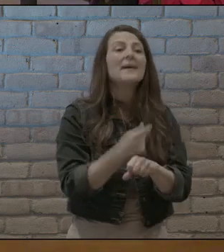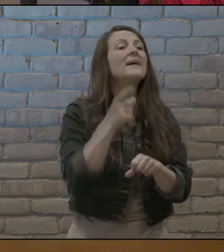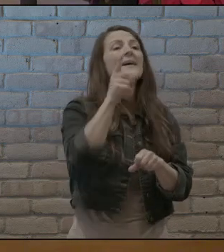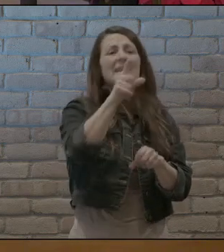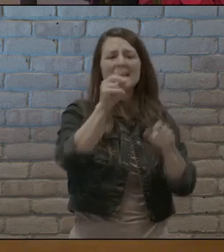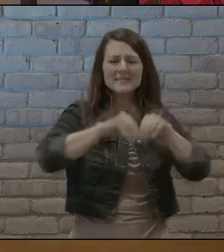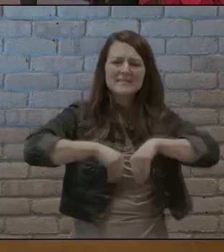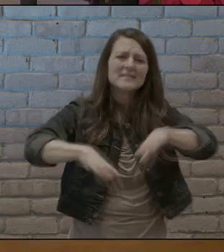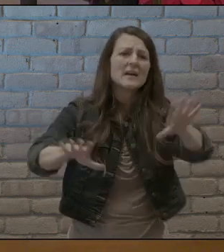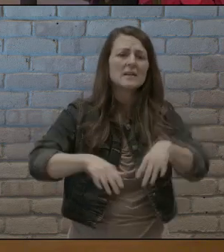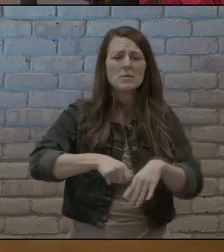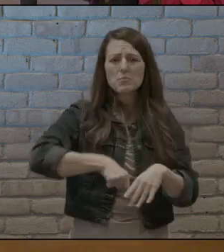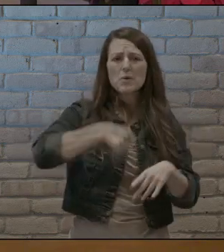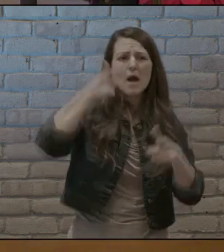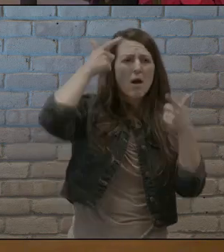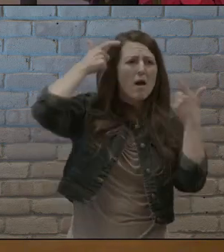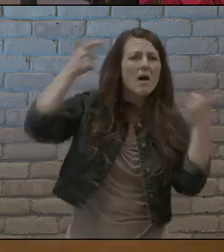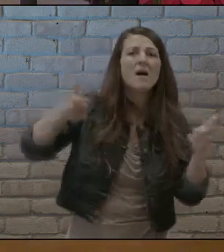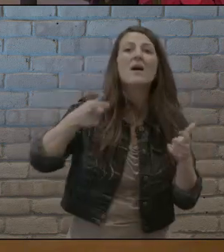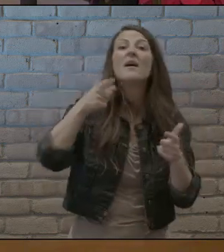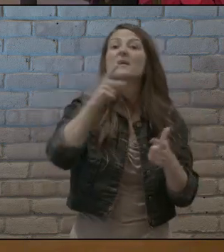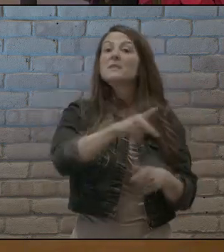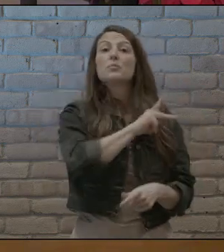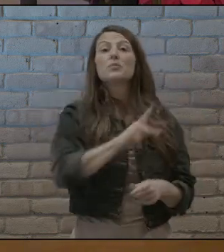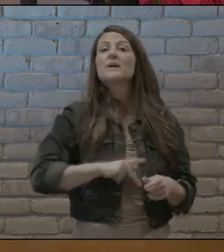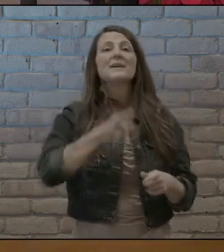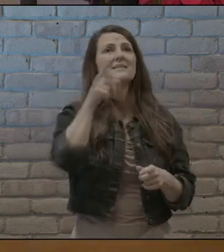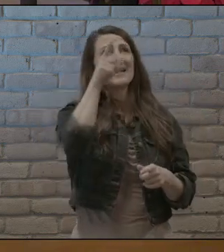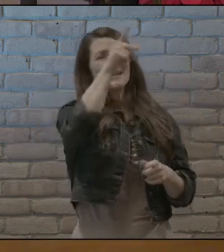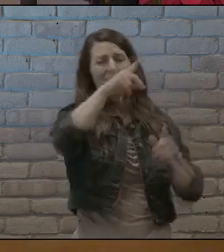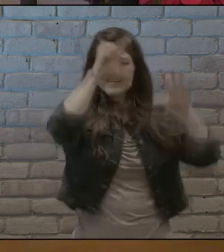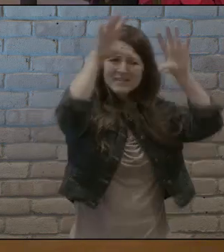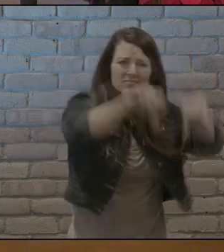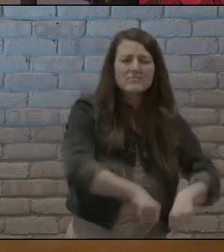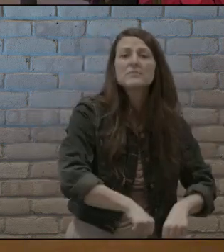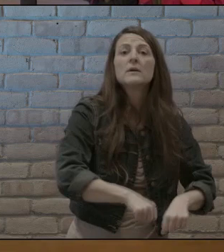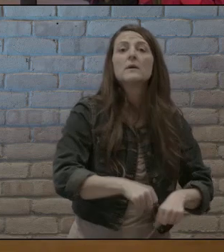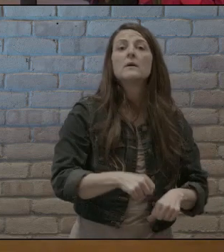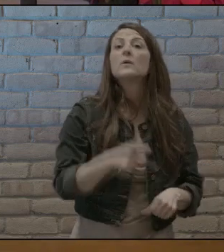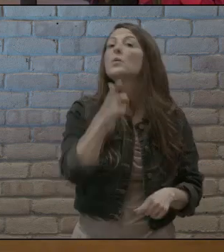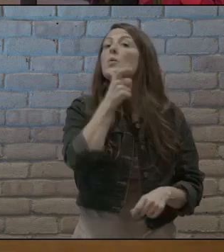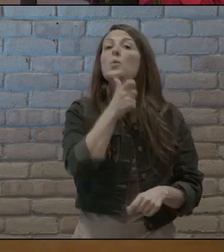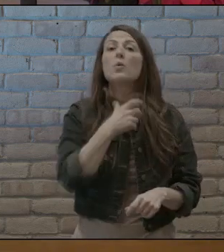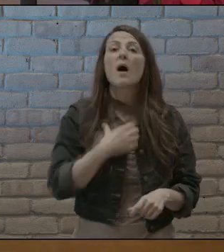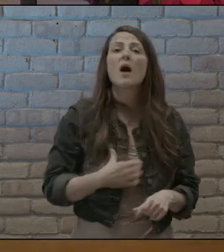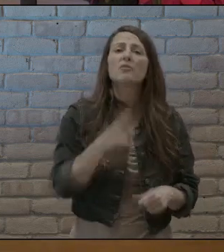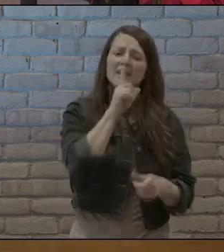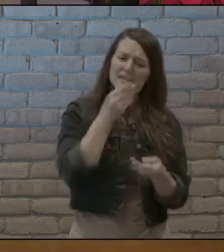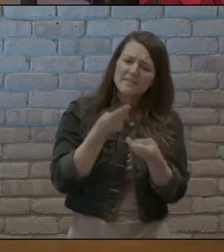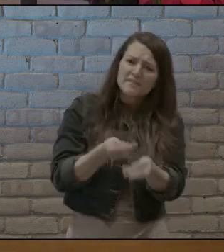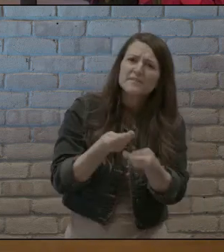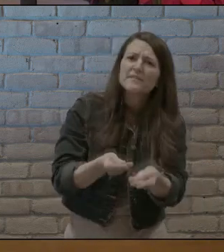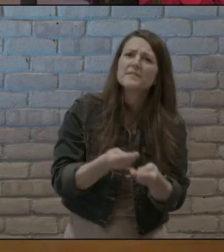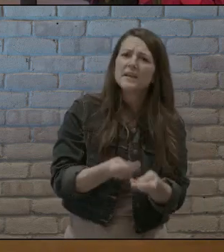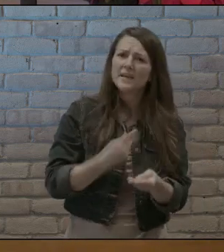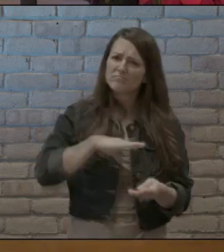haughty ones. He has brought down princes from their thrones. He has filled the hungry.